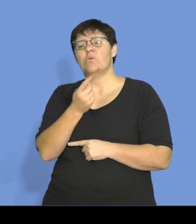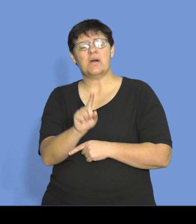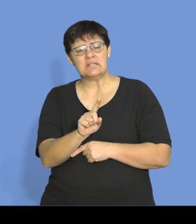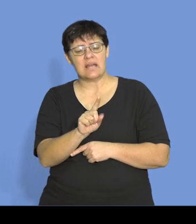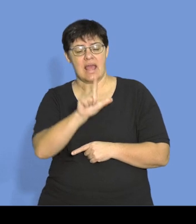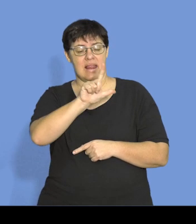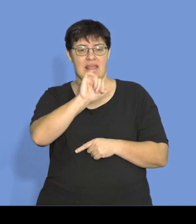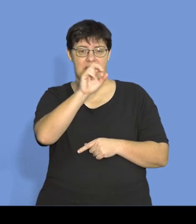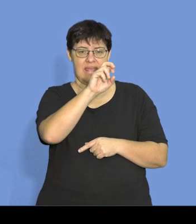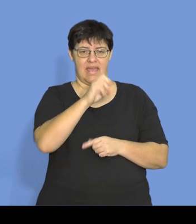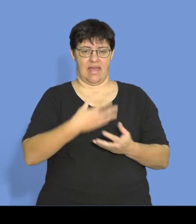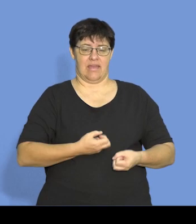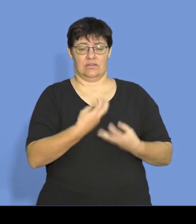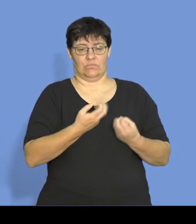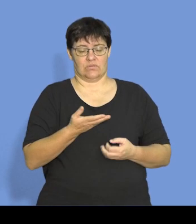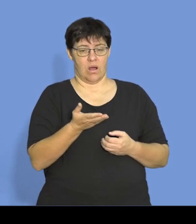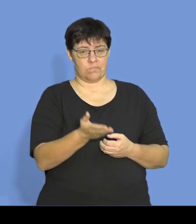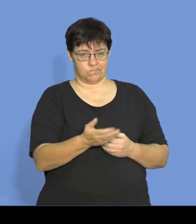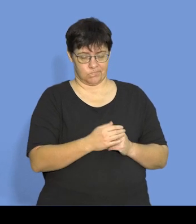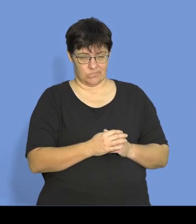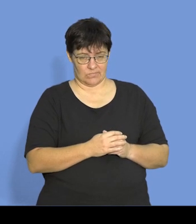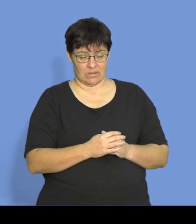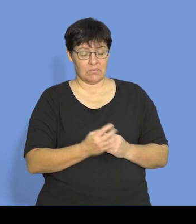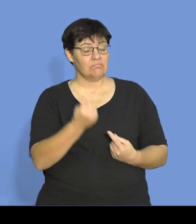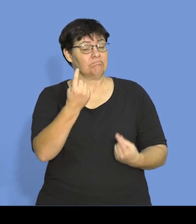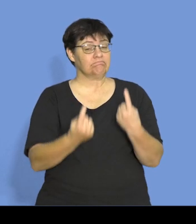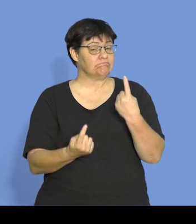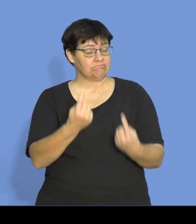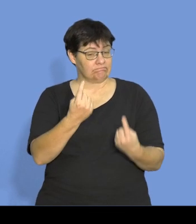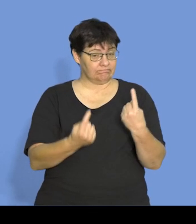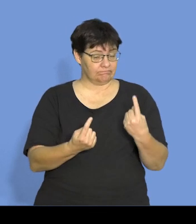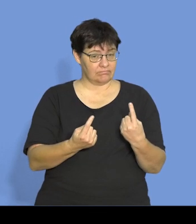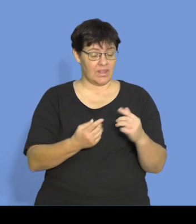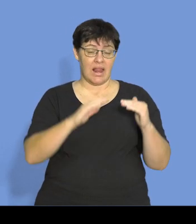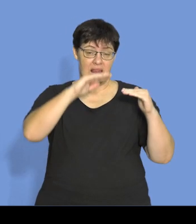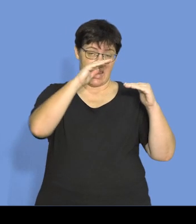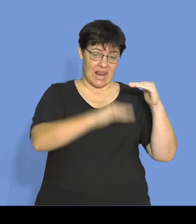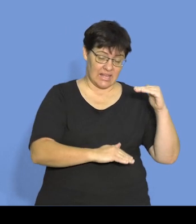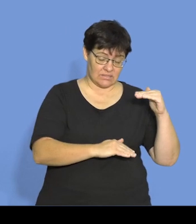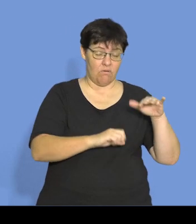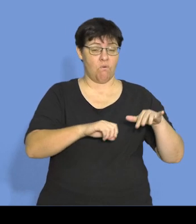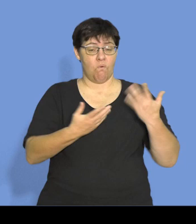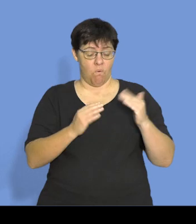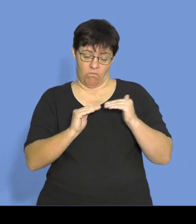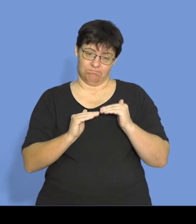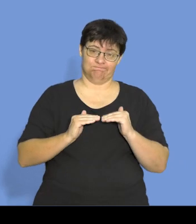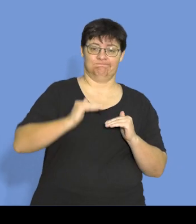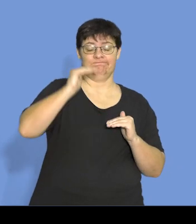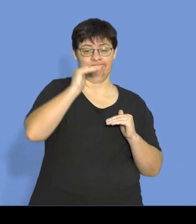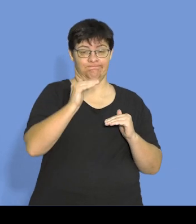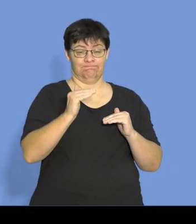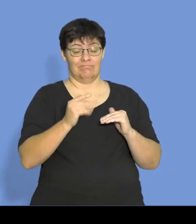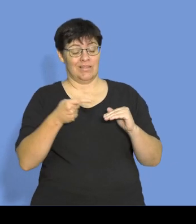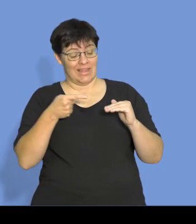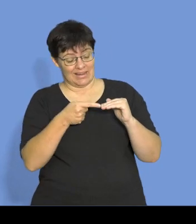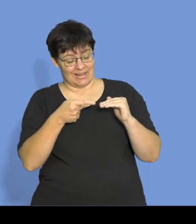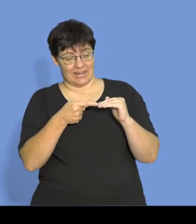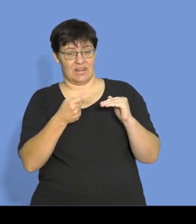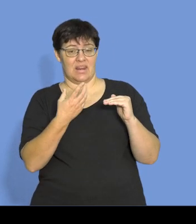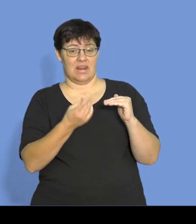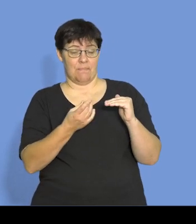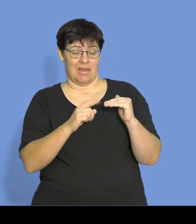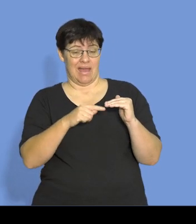a linear expression as either less than or greater than